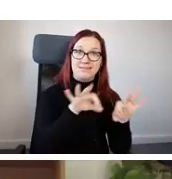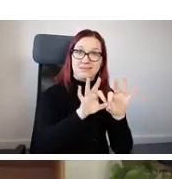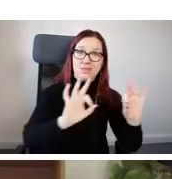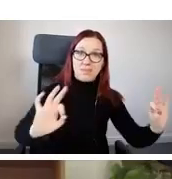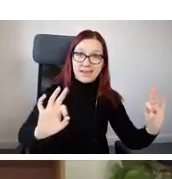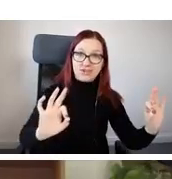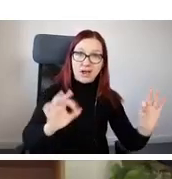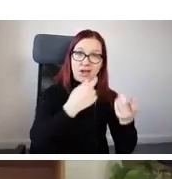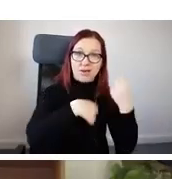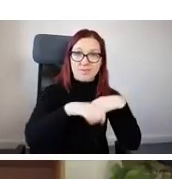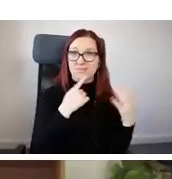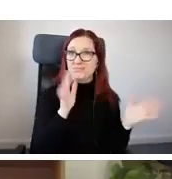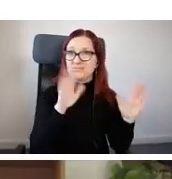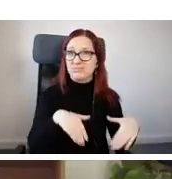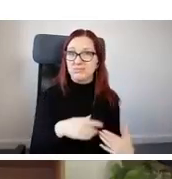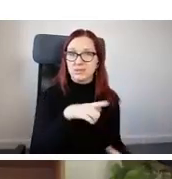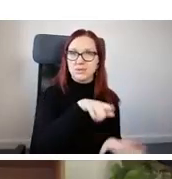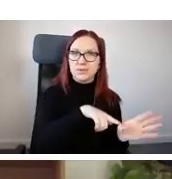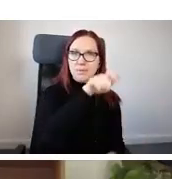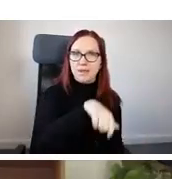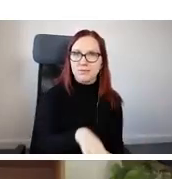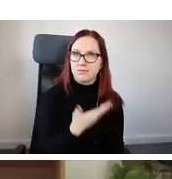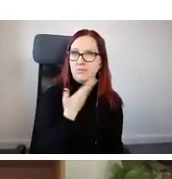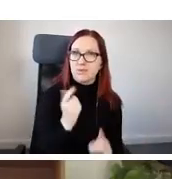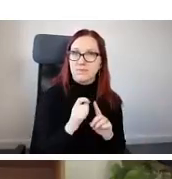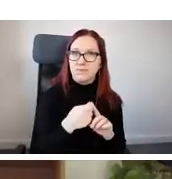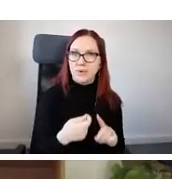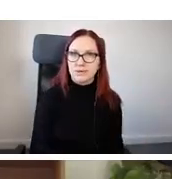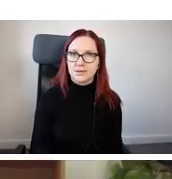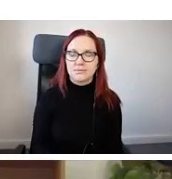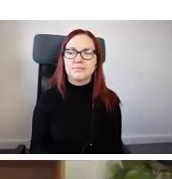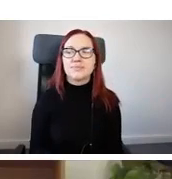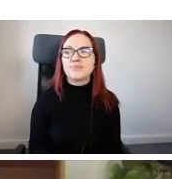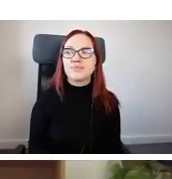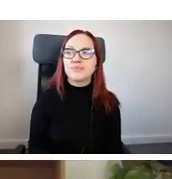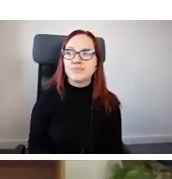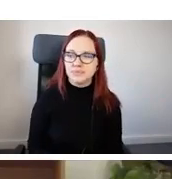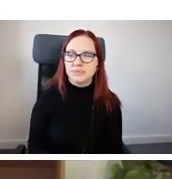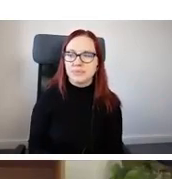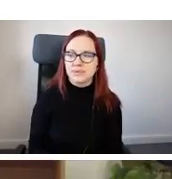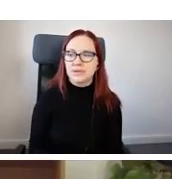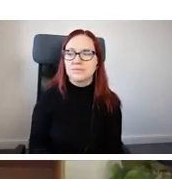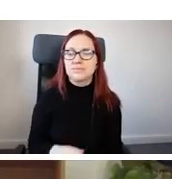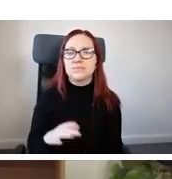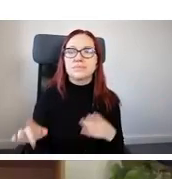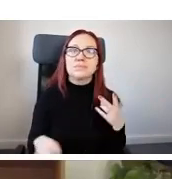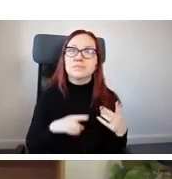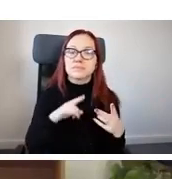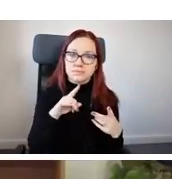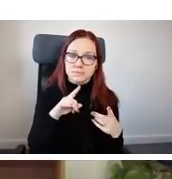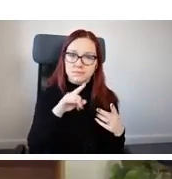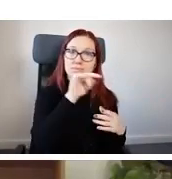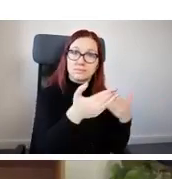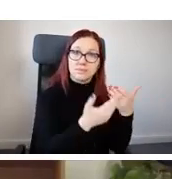ratings then become meaningless to the young person. And the limiting factors that surrounded